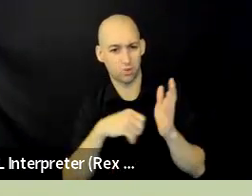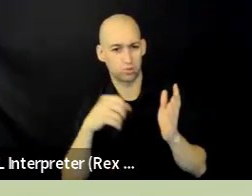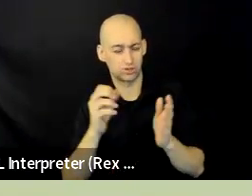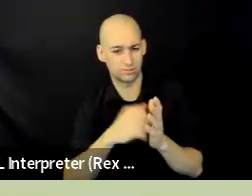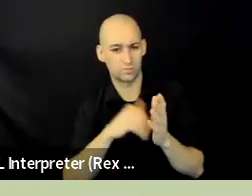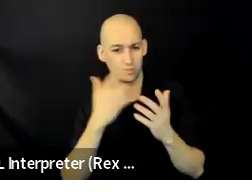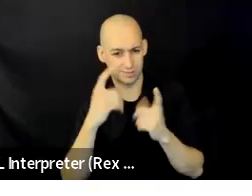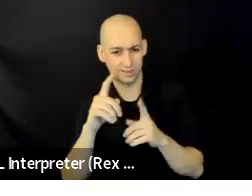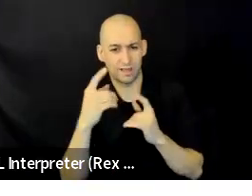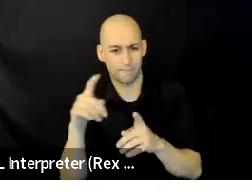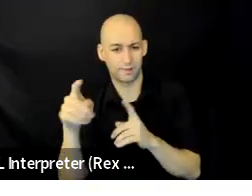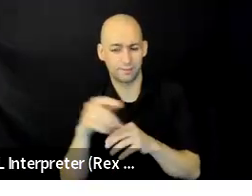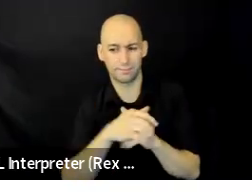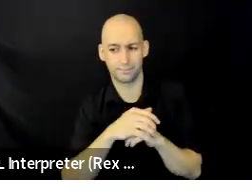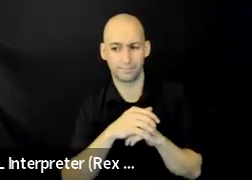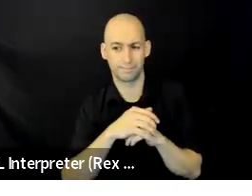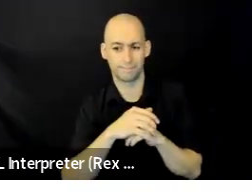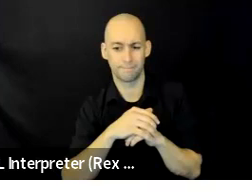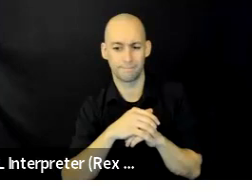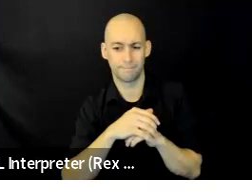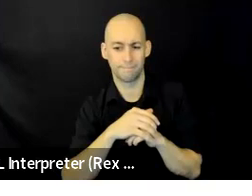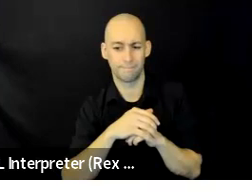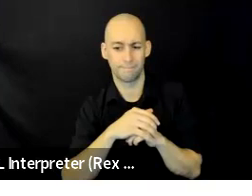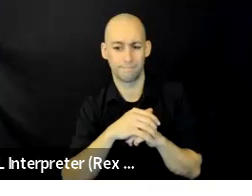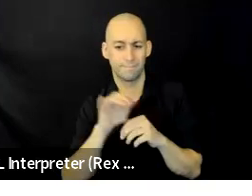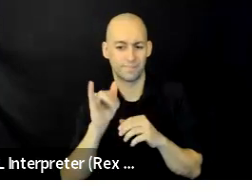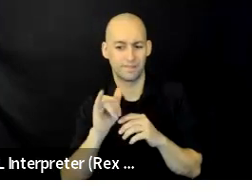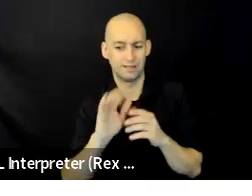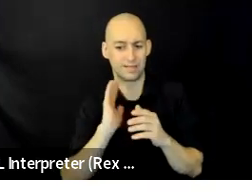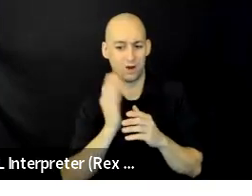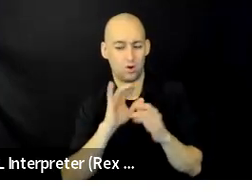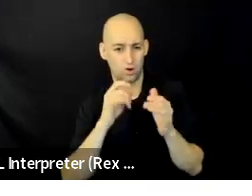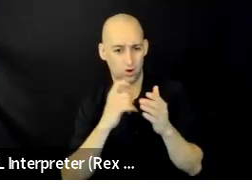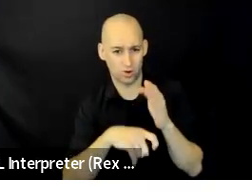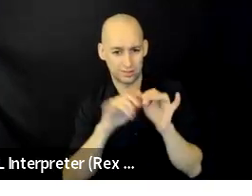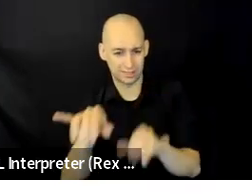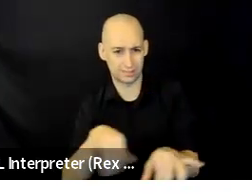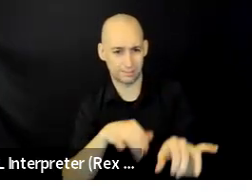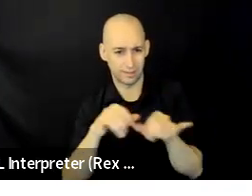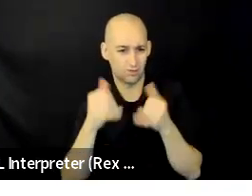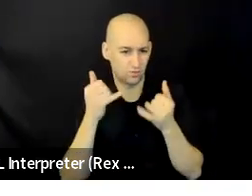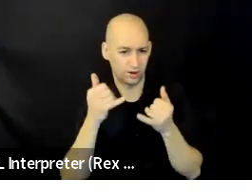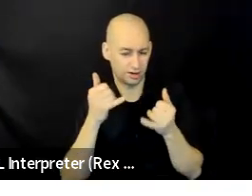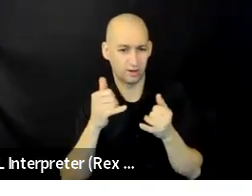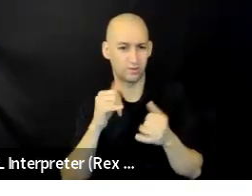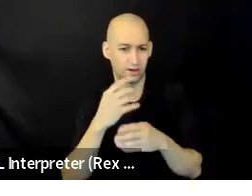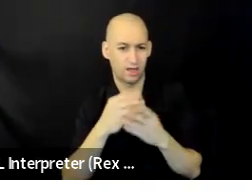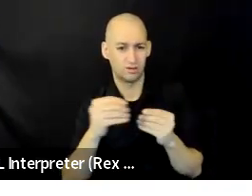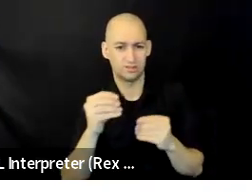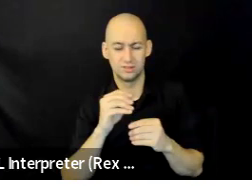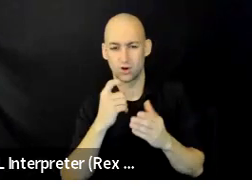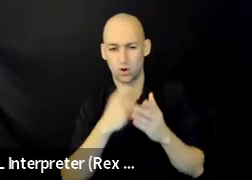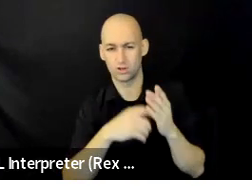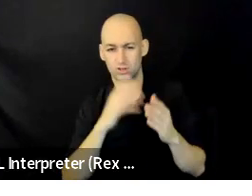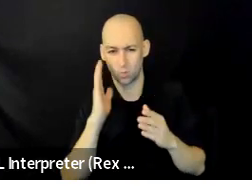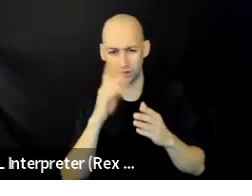Next slide, please. Here's a look at our preliminary cost estimates. These are in current year dollars, and these costs will